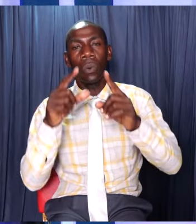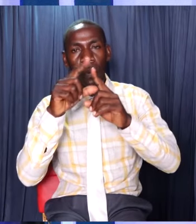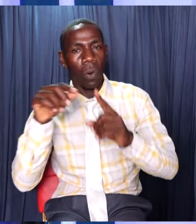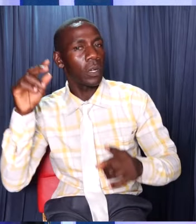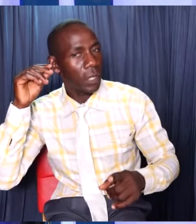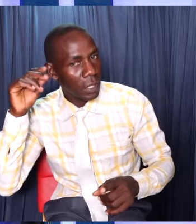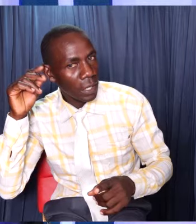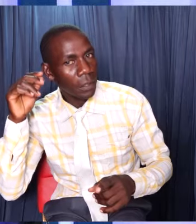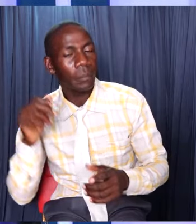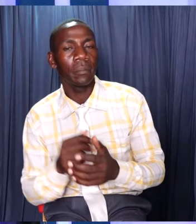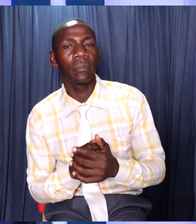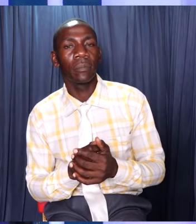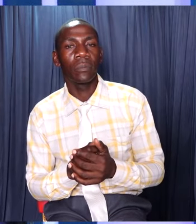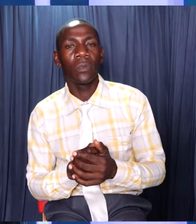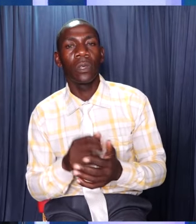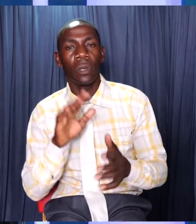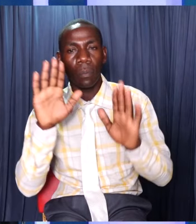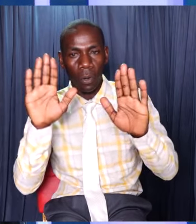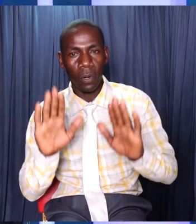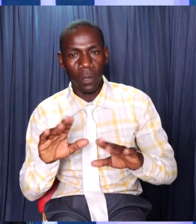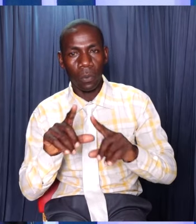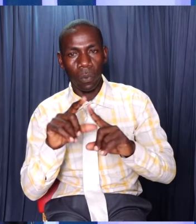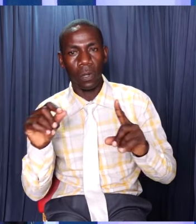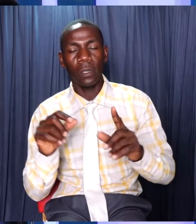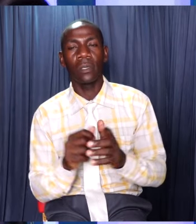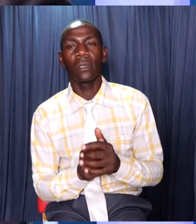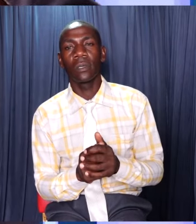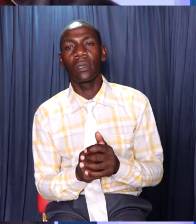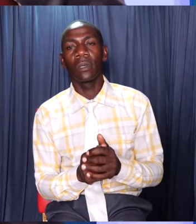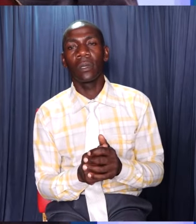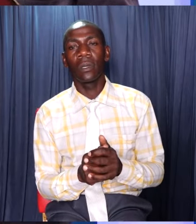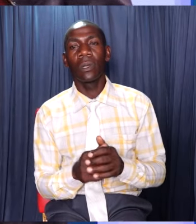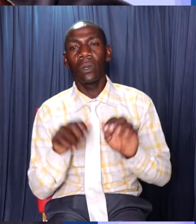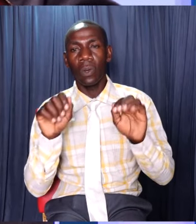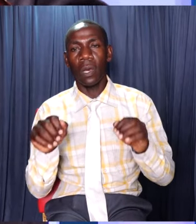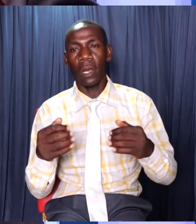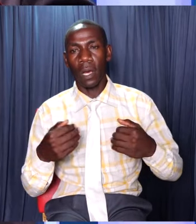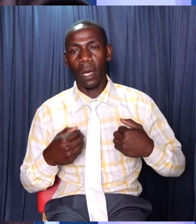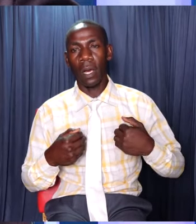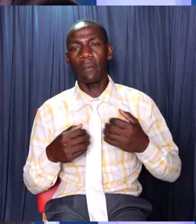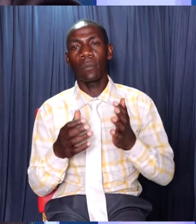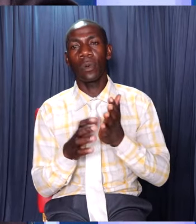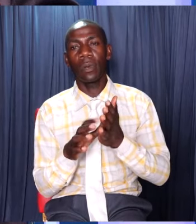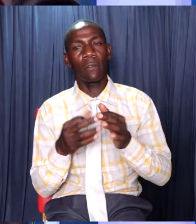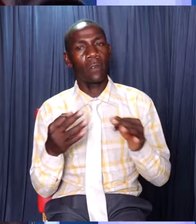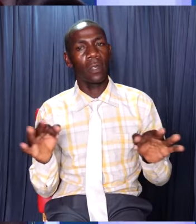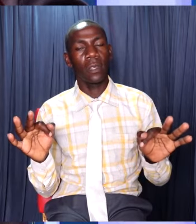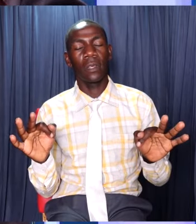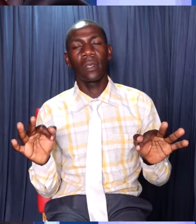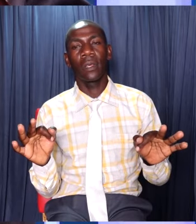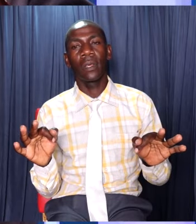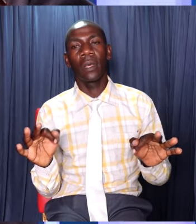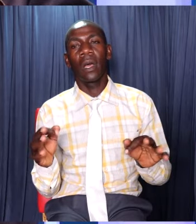Neno kusikiliza. The word listening. Neno muhimu sana. A very good word indeed. Unaweza kupata tabu bure. You can end in to losses.